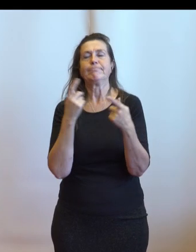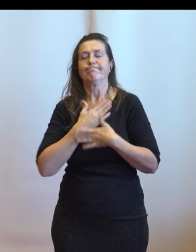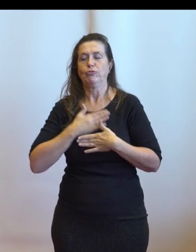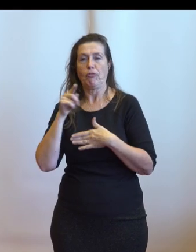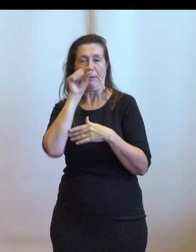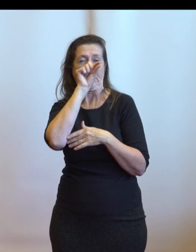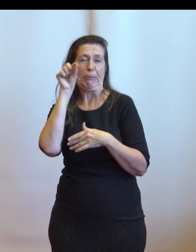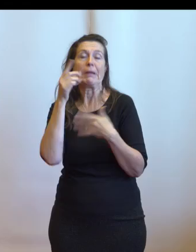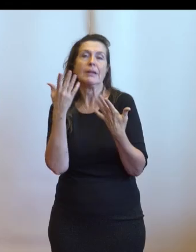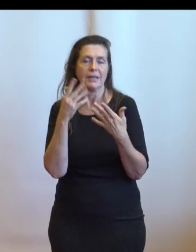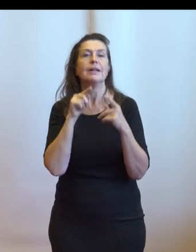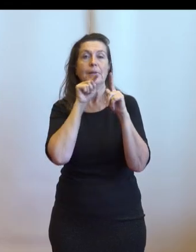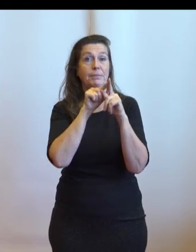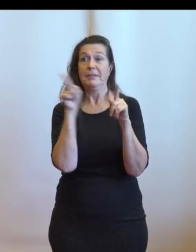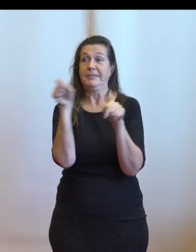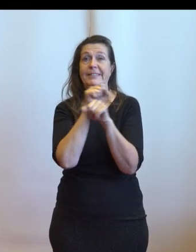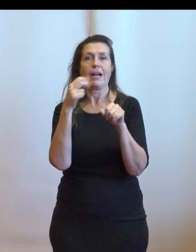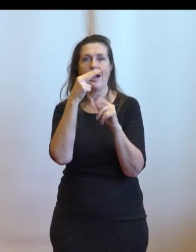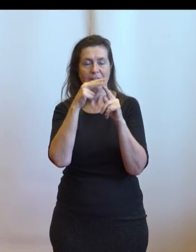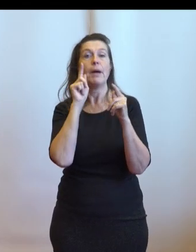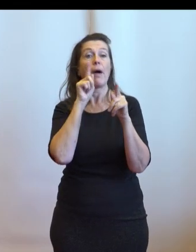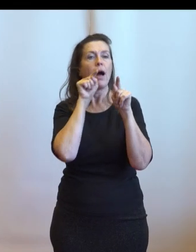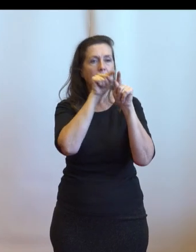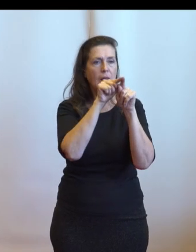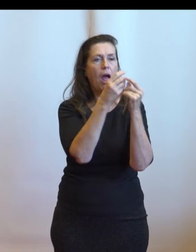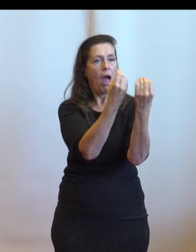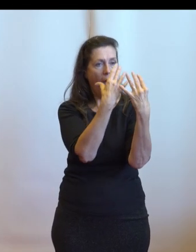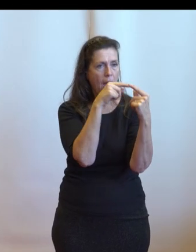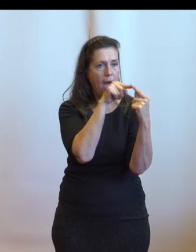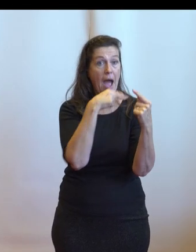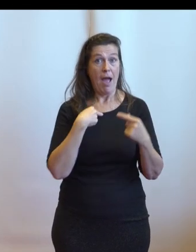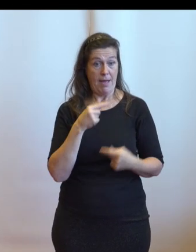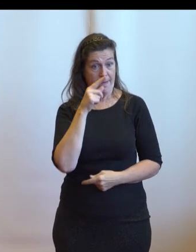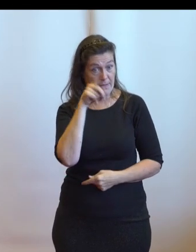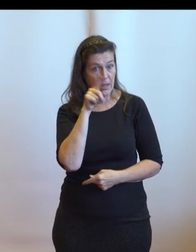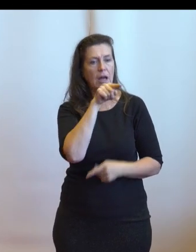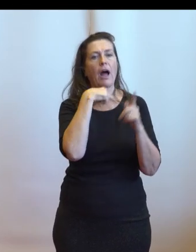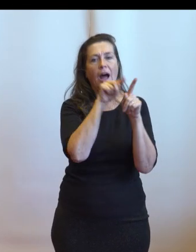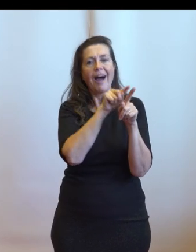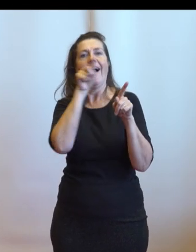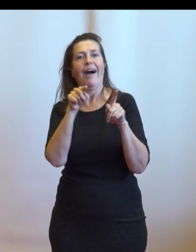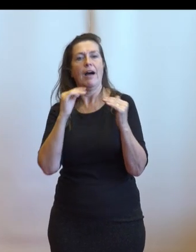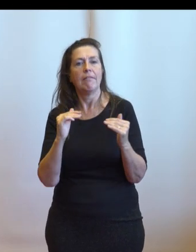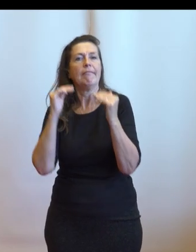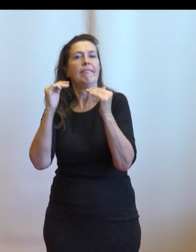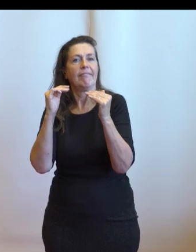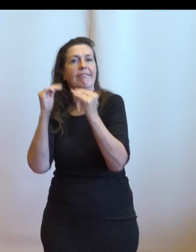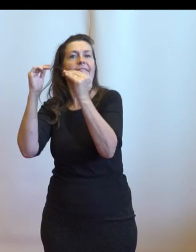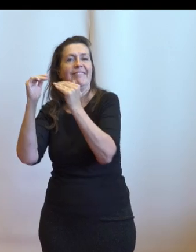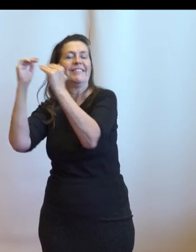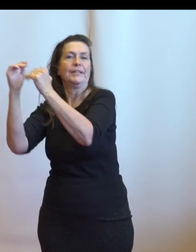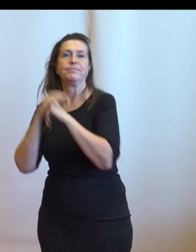kind of guide them on the things they need to do to get to the next level. Across the Technology Task Force, our average is pretty much down the